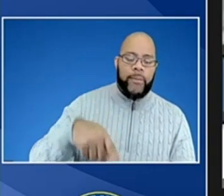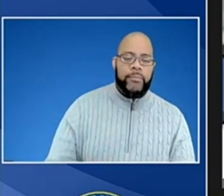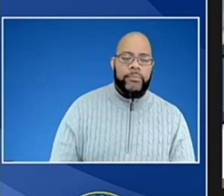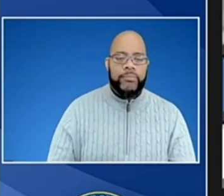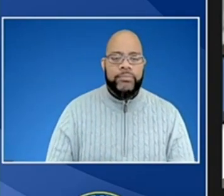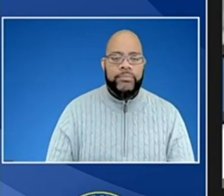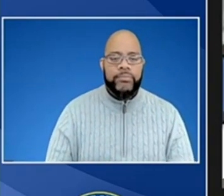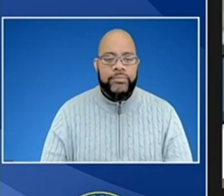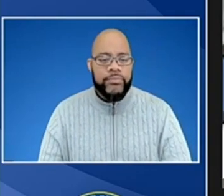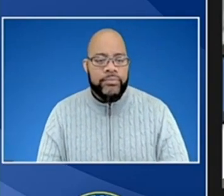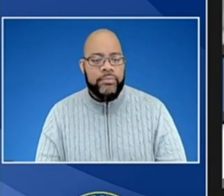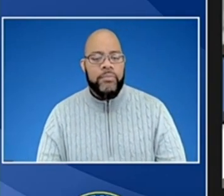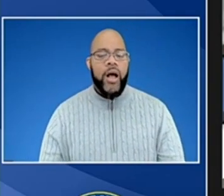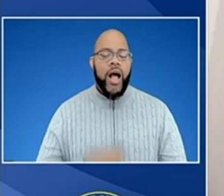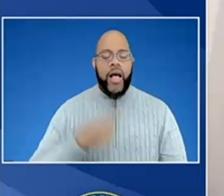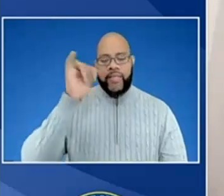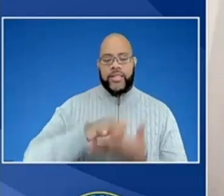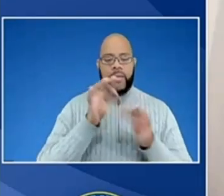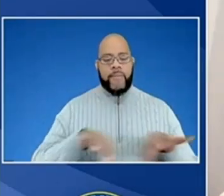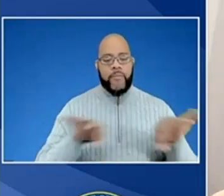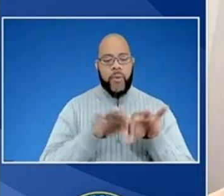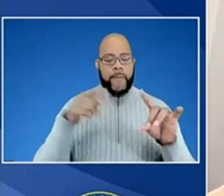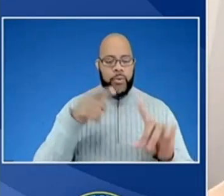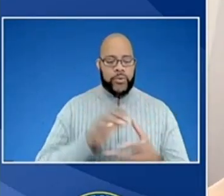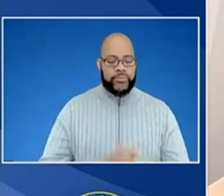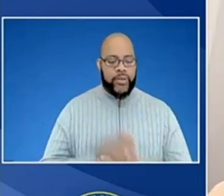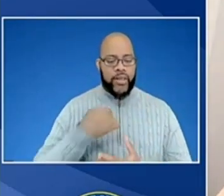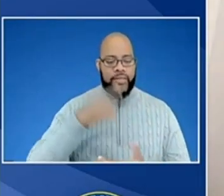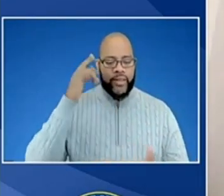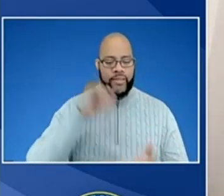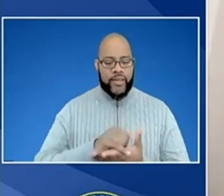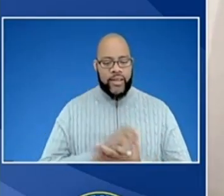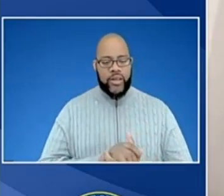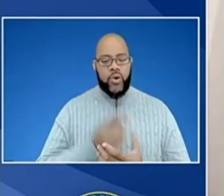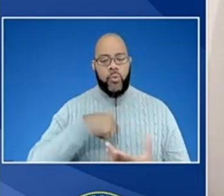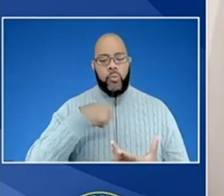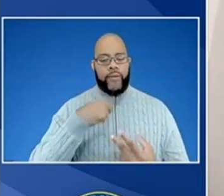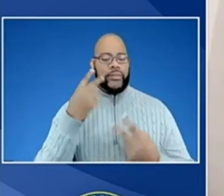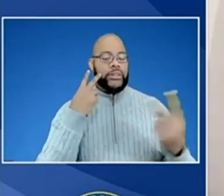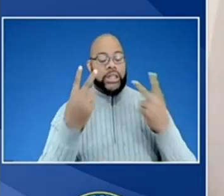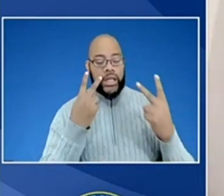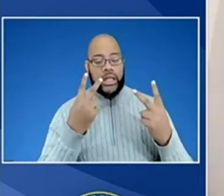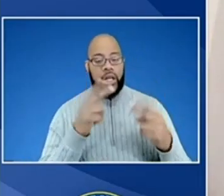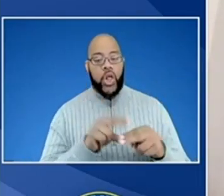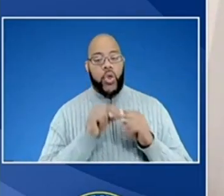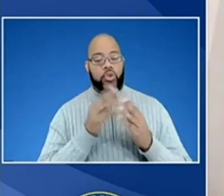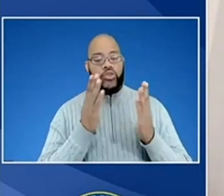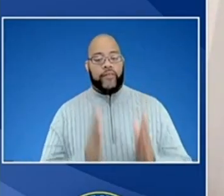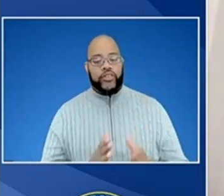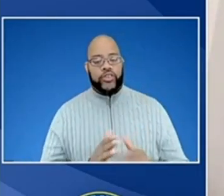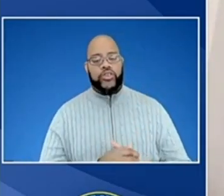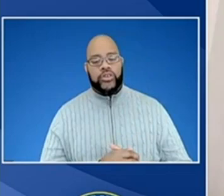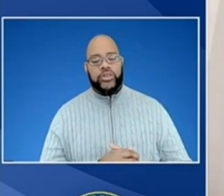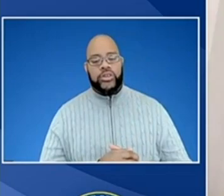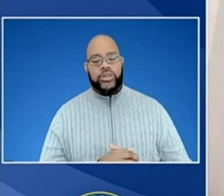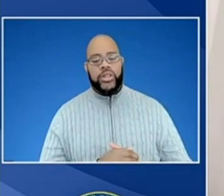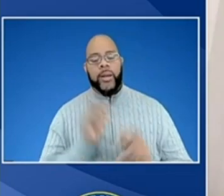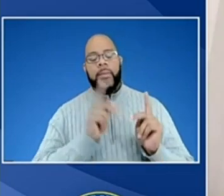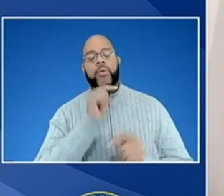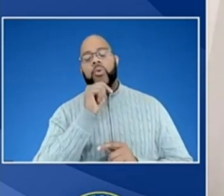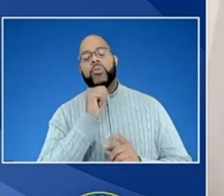Sorry, I think this is an important point. I think that we have seen loan servicers and folks who